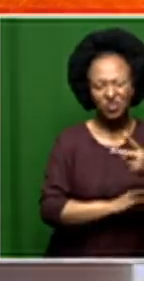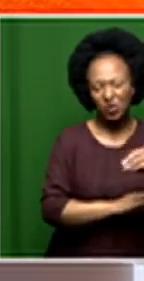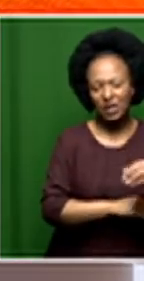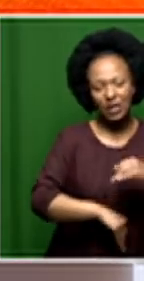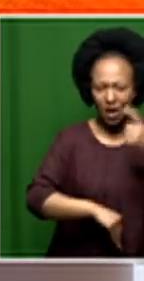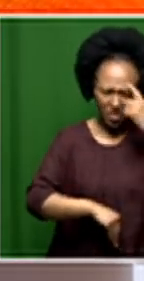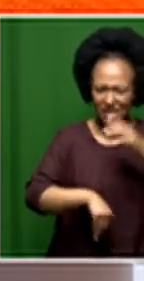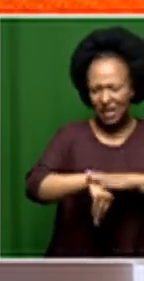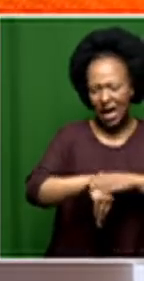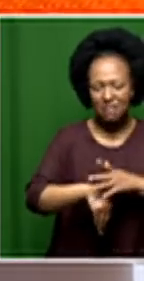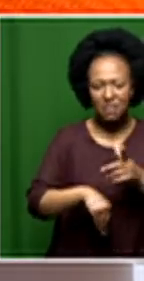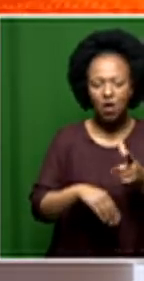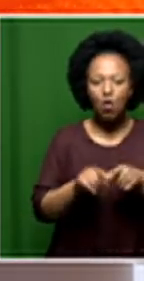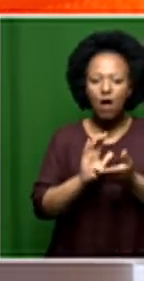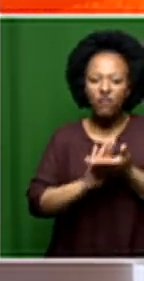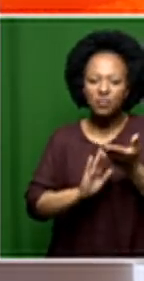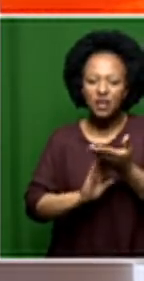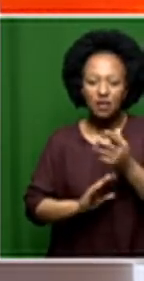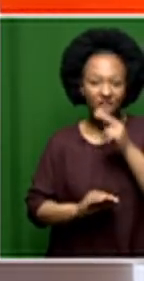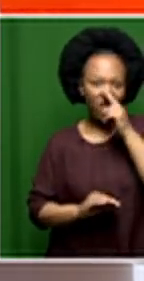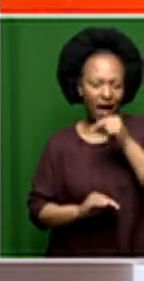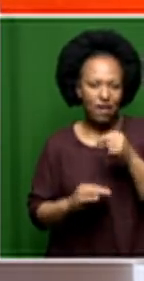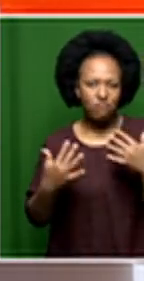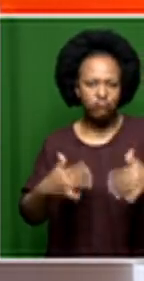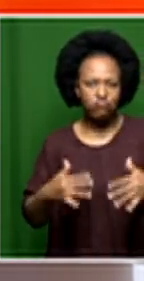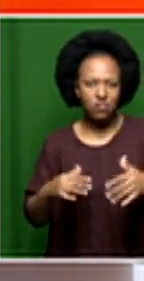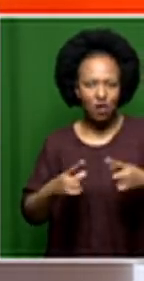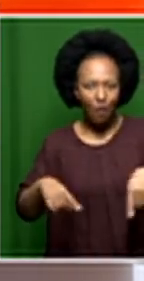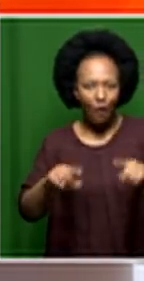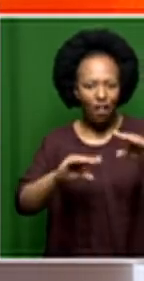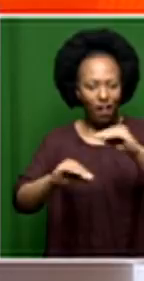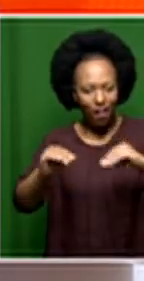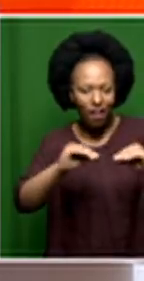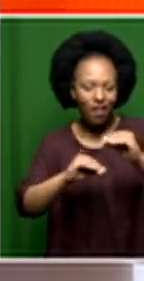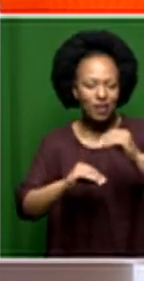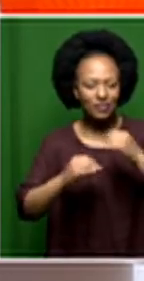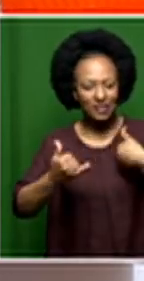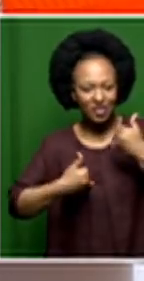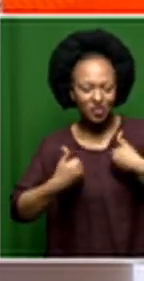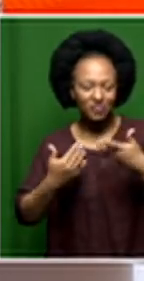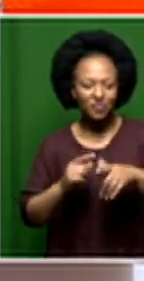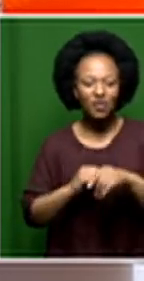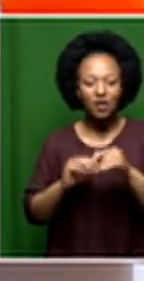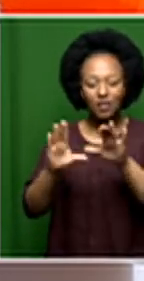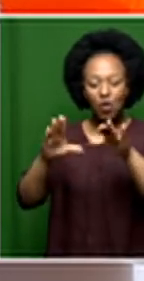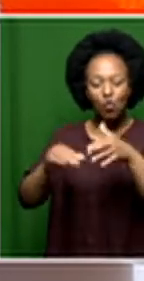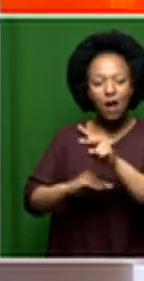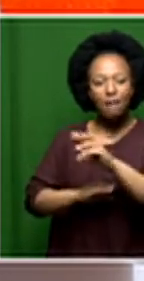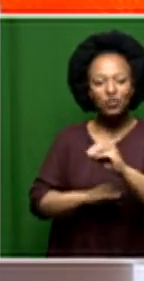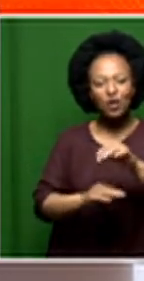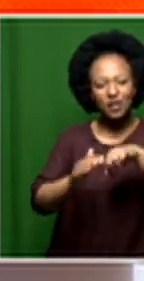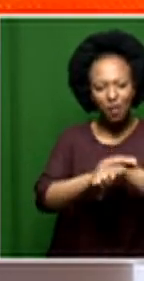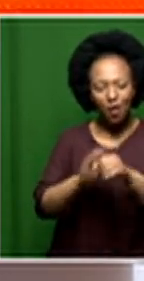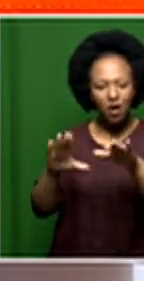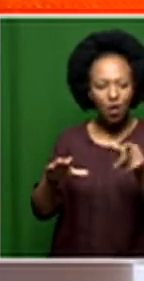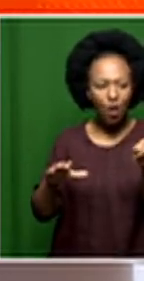because we're in the news headline time, but it's good fun, and everybody just reminiscing. So about talking about what the 2000s suites, don't know, things that